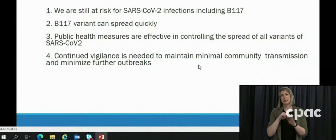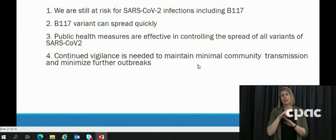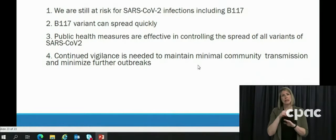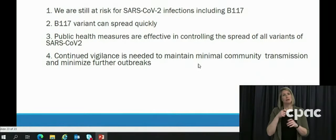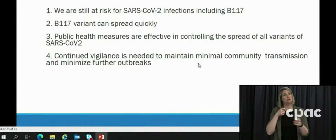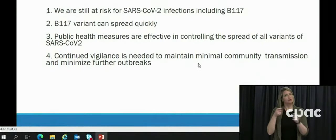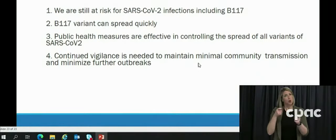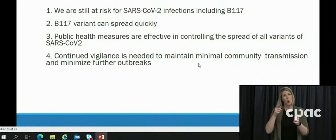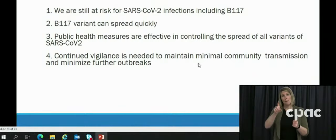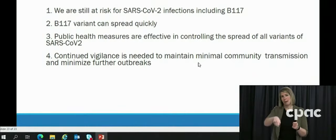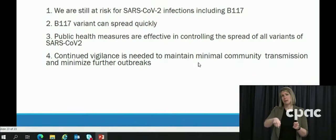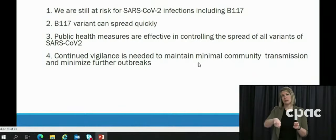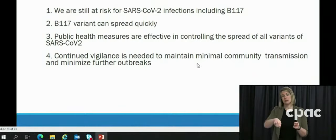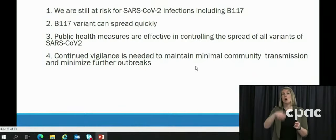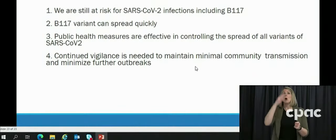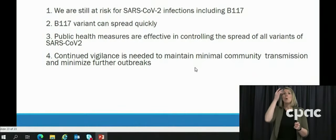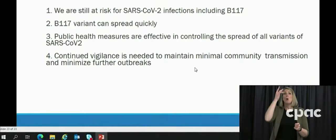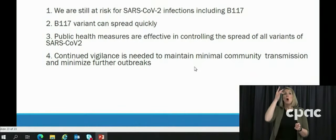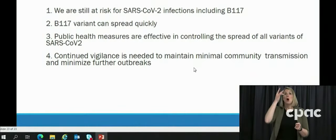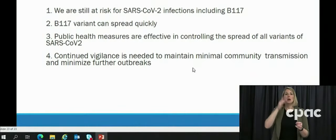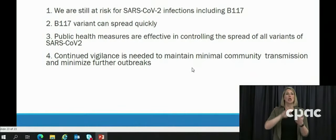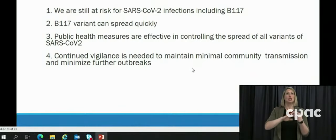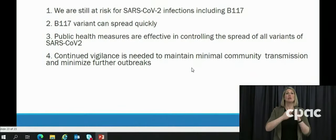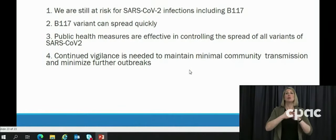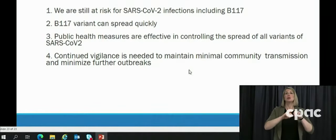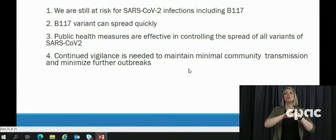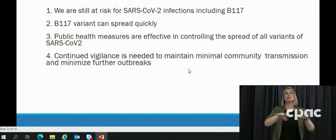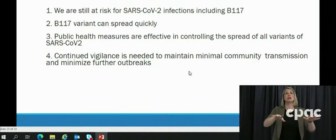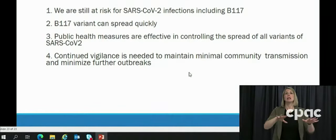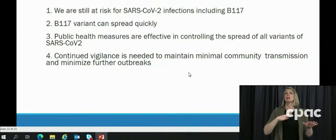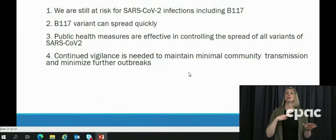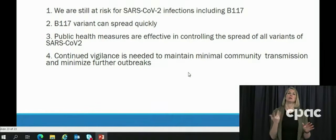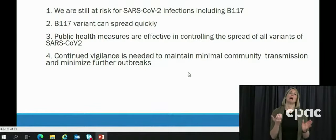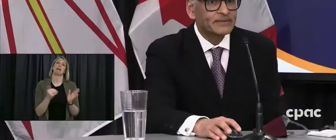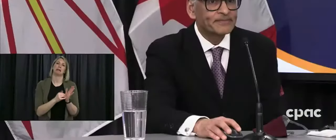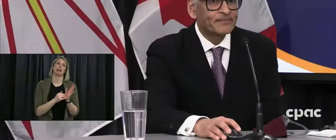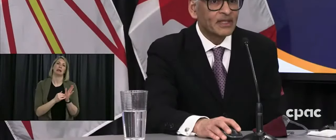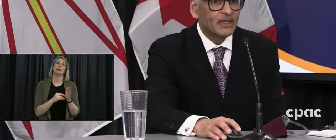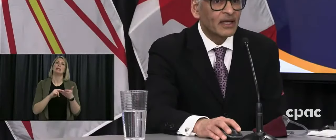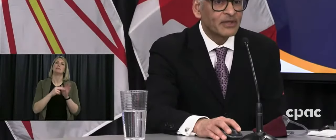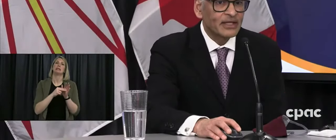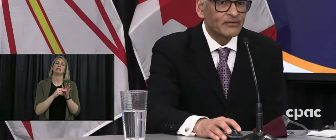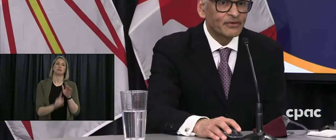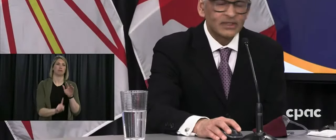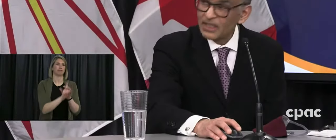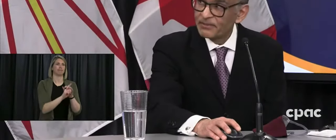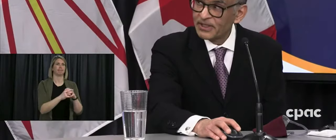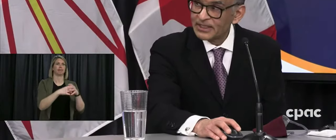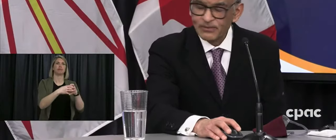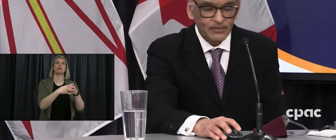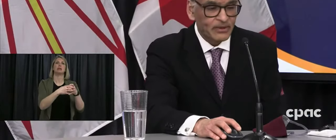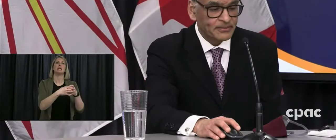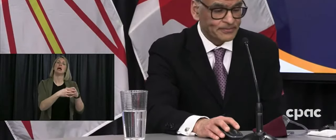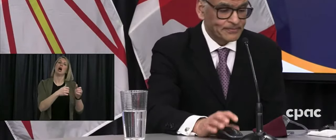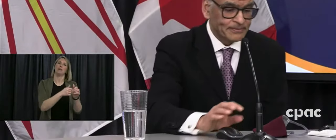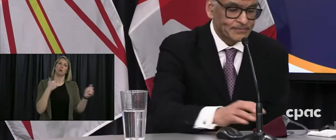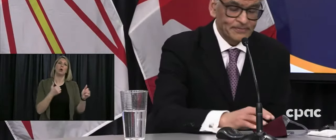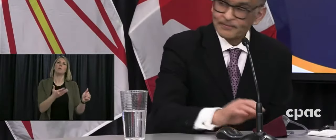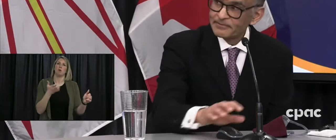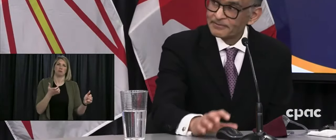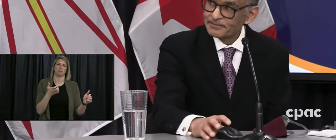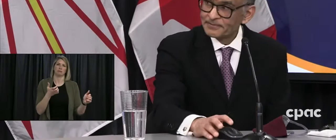minimal community transmission and to minimize the probability of further outbreaks. Thank you for your time and thanks Premier.